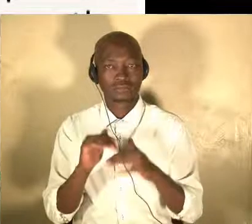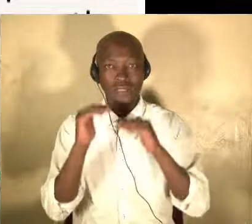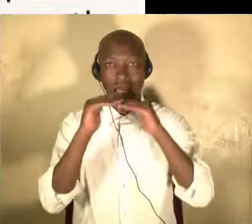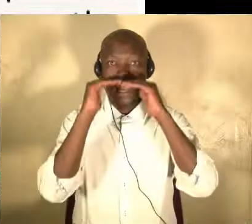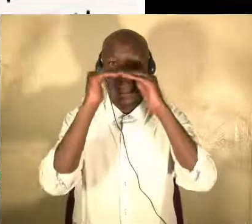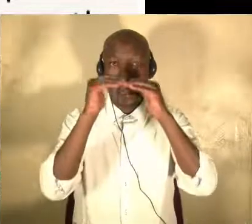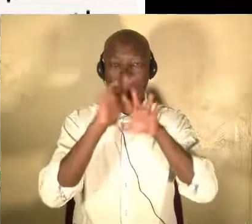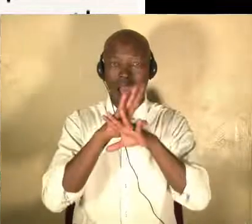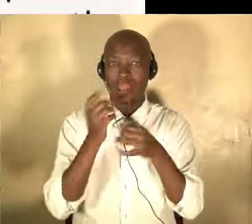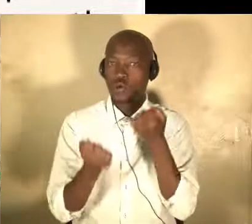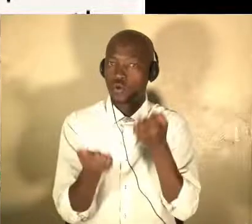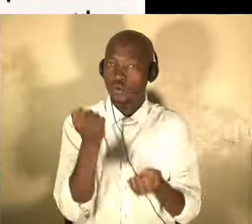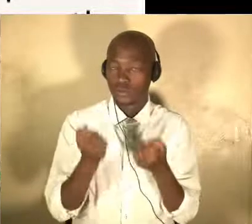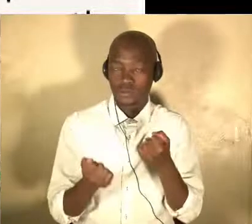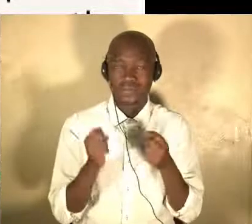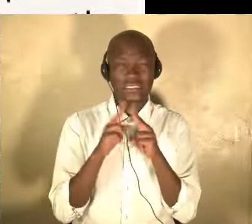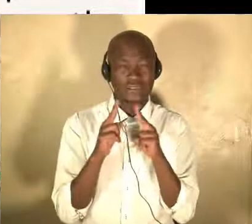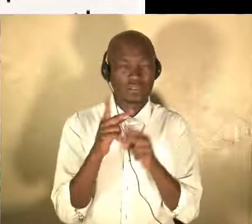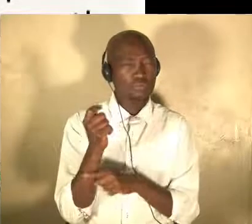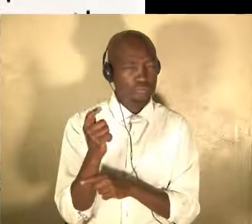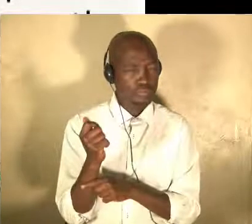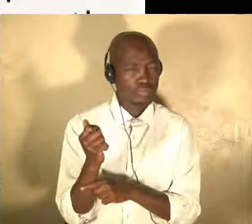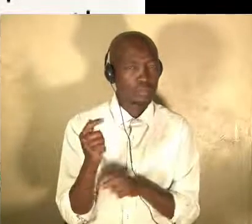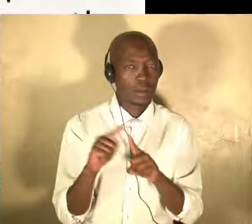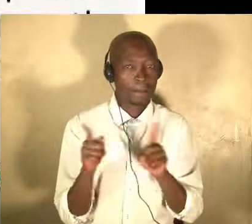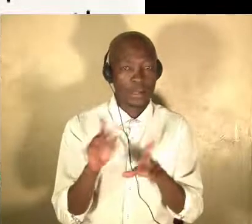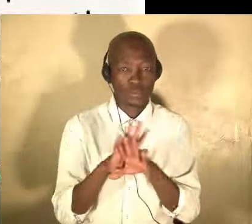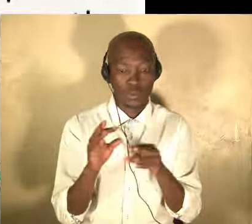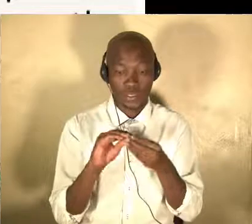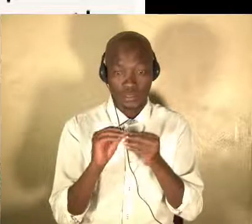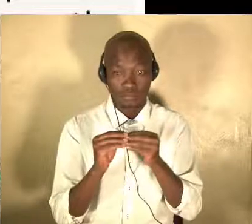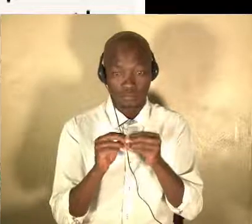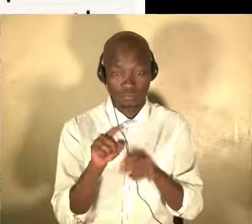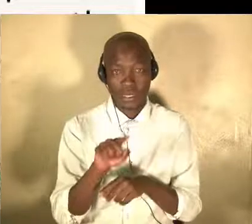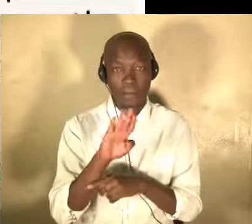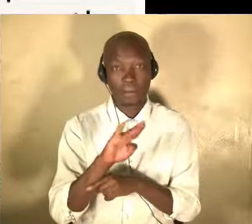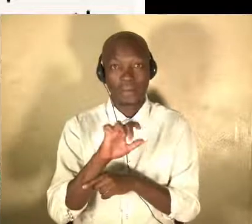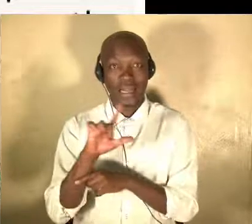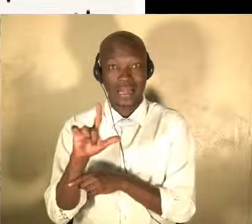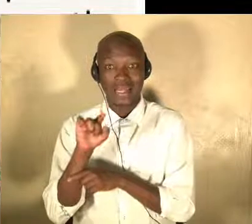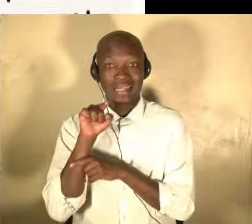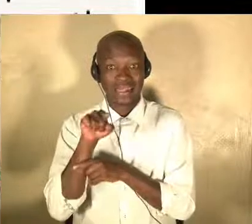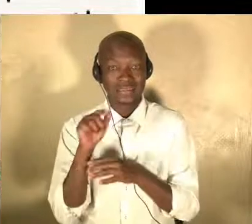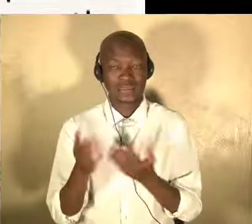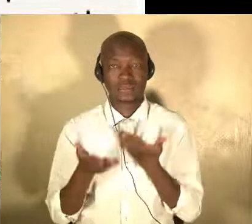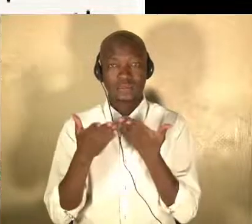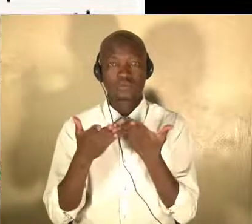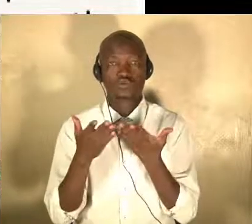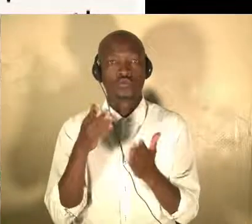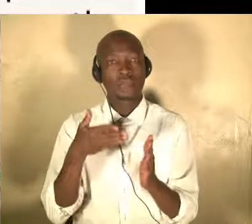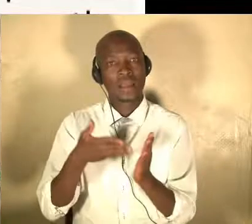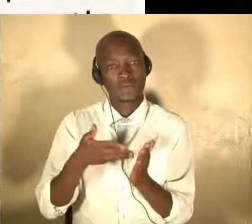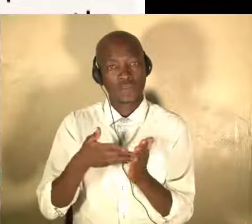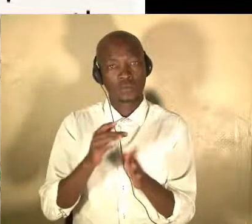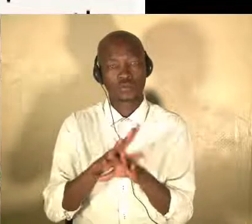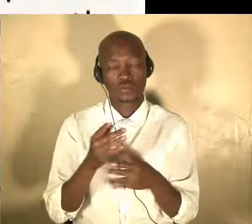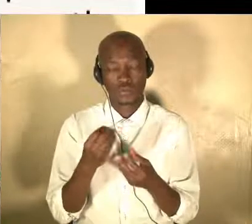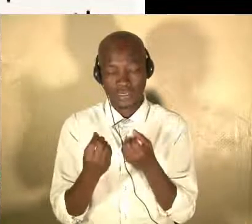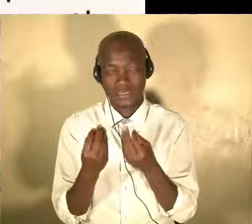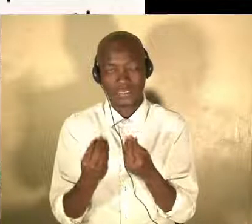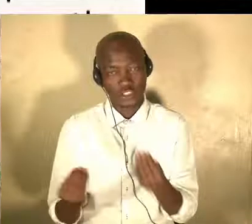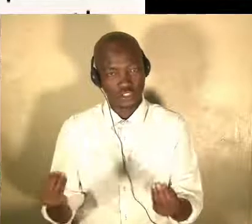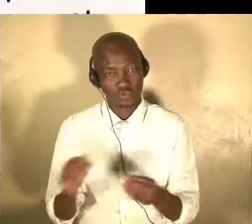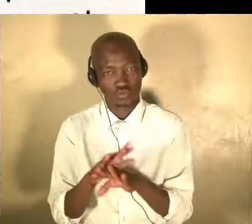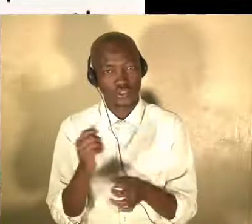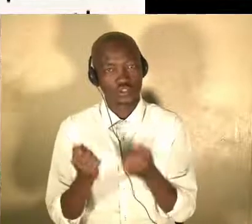very costly. However, with the amendment of this bill, such a service will be available in the children's courts,